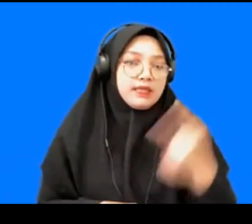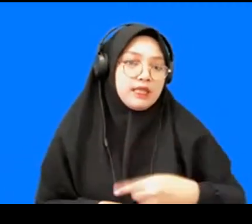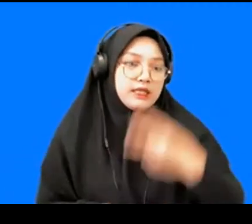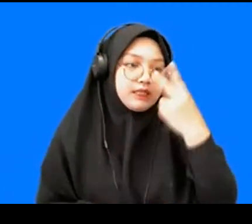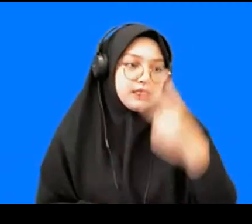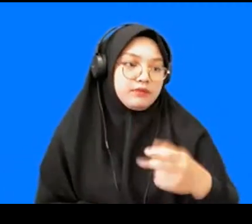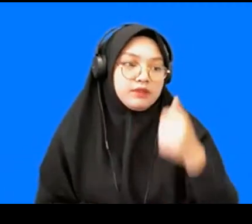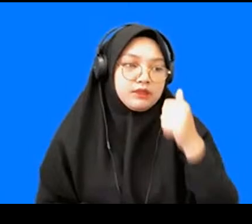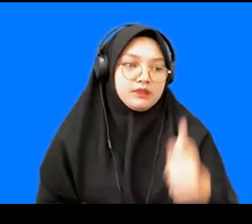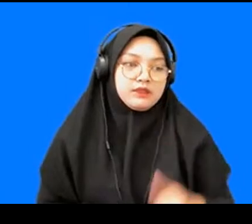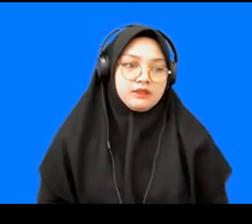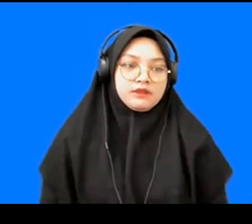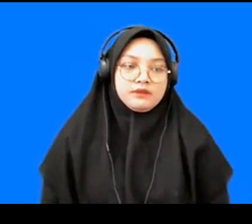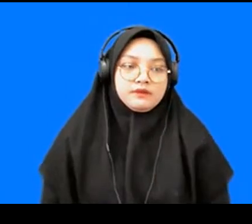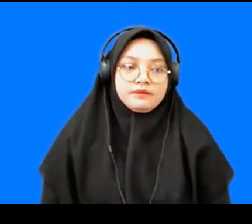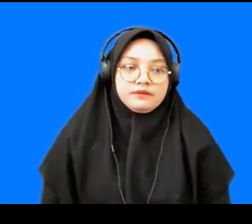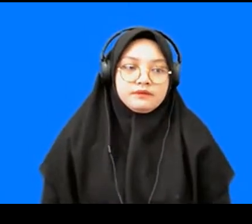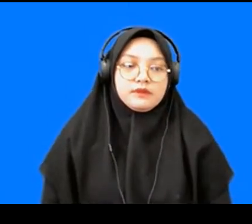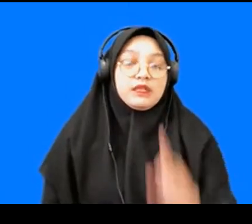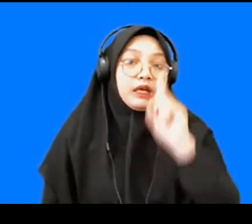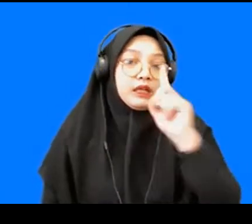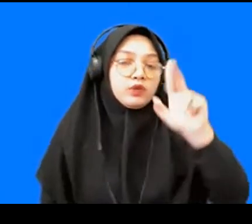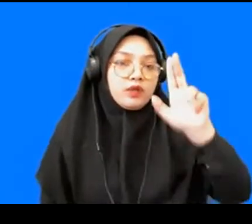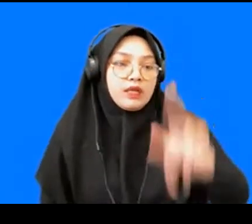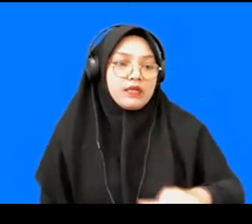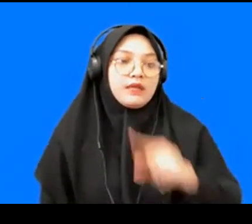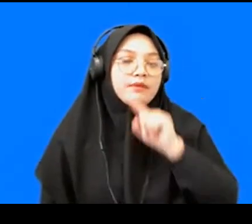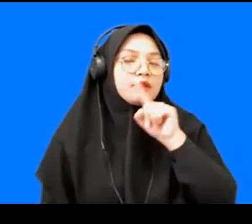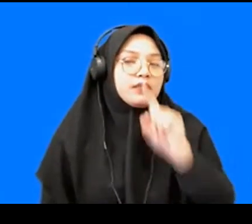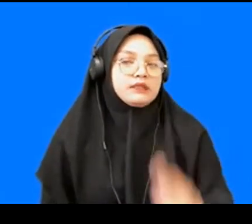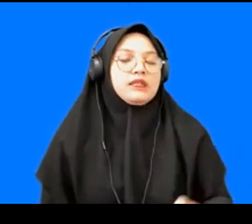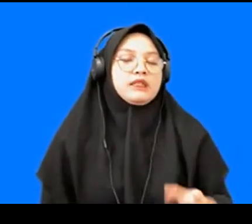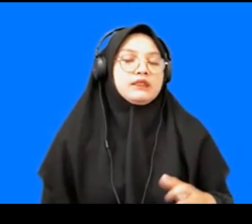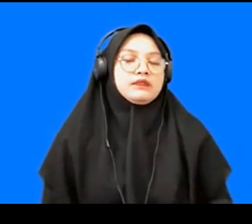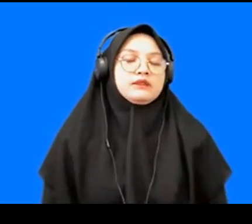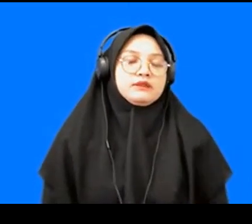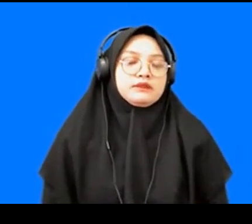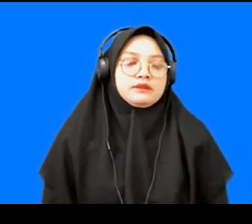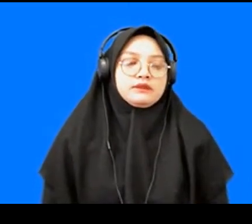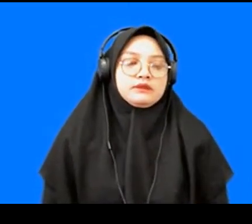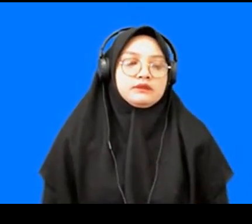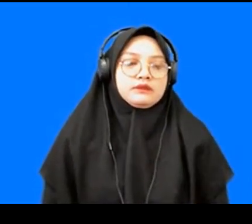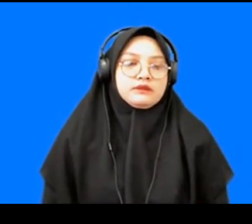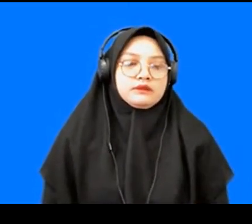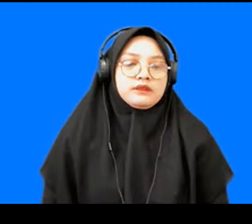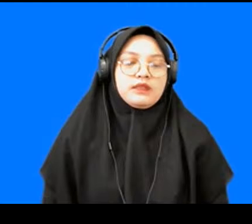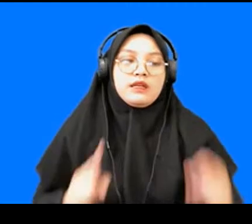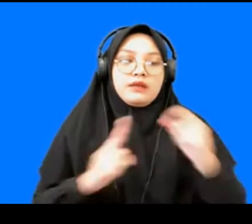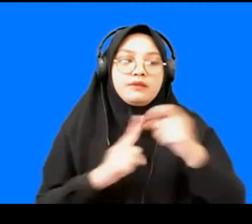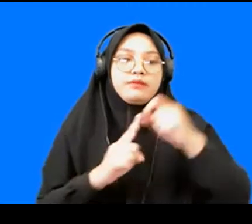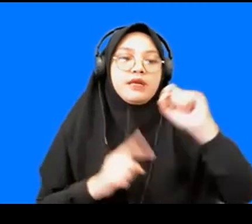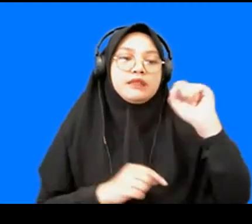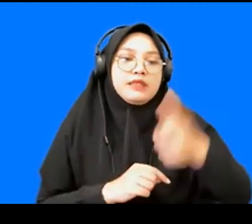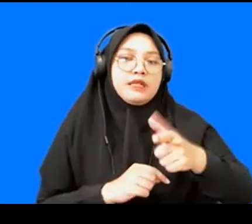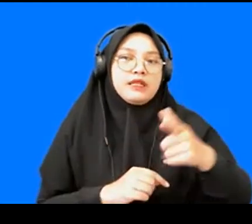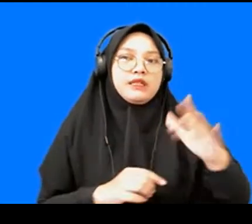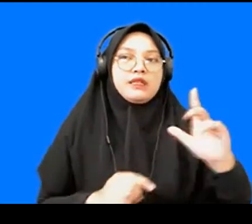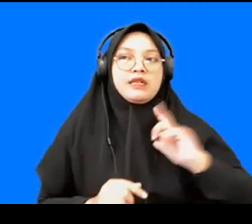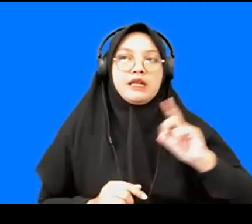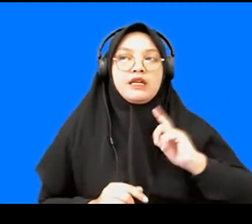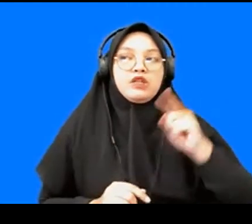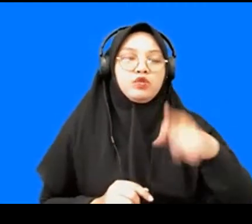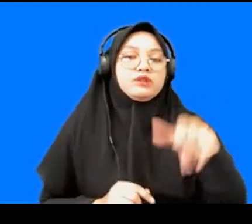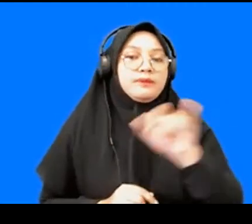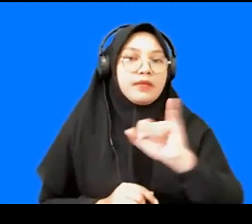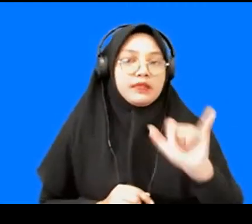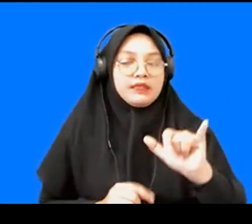Another fair question is, wealth tax is like double taxation, right? The rich has already been taxed on his